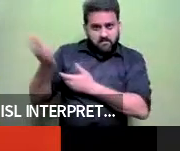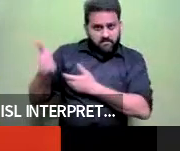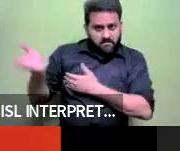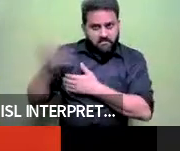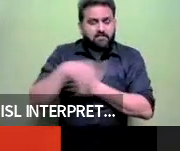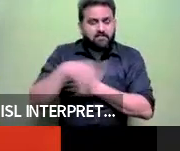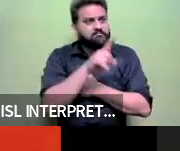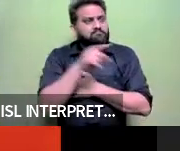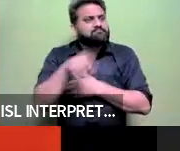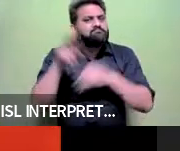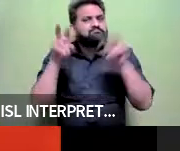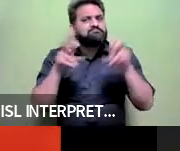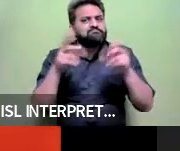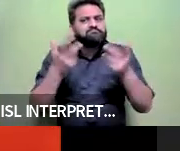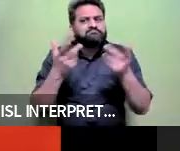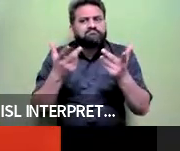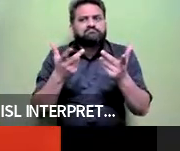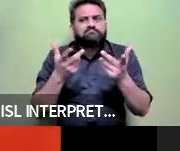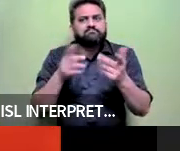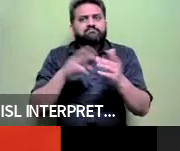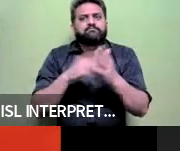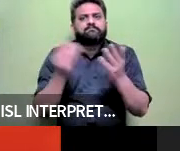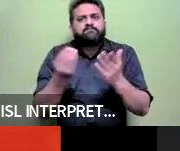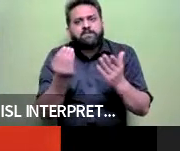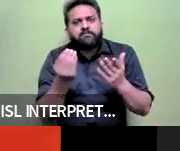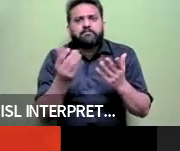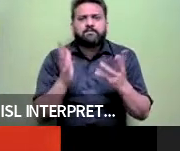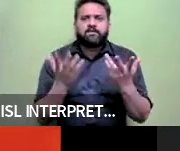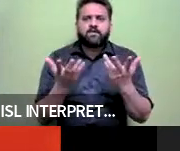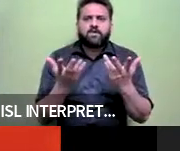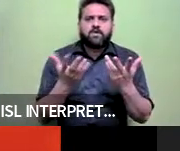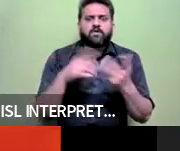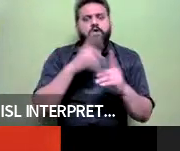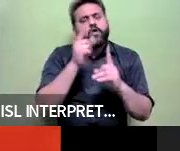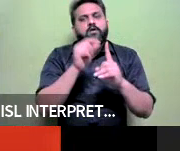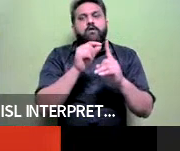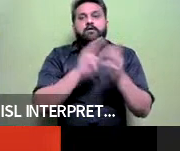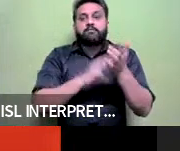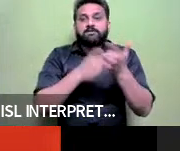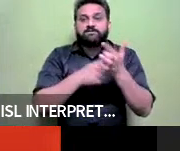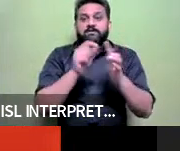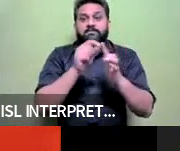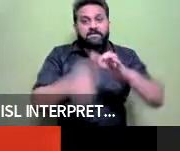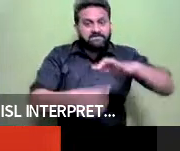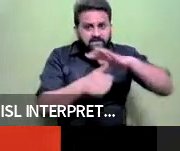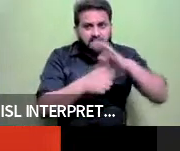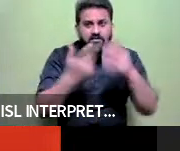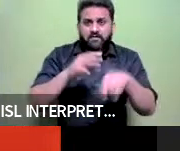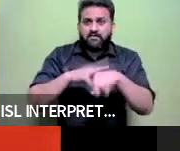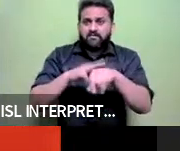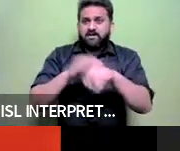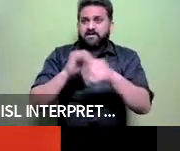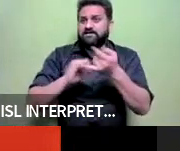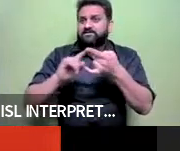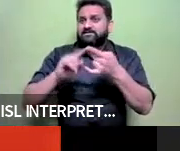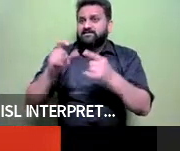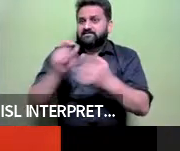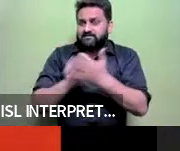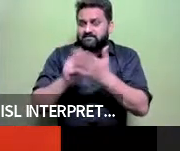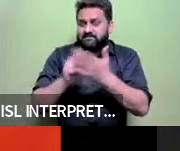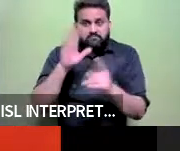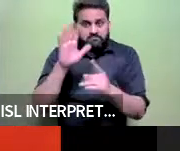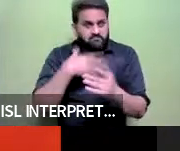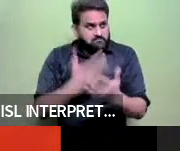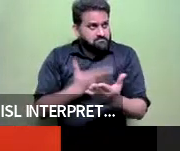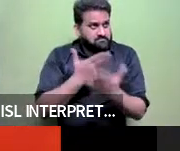is about something. Or you can say that, Mr. President and members of the tribunal, my client has been